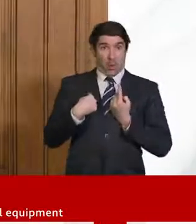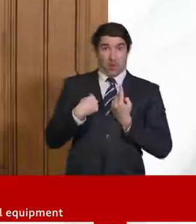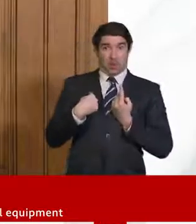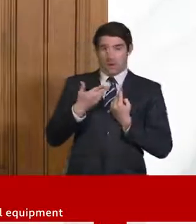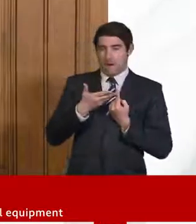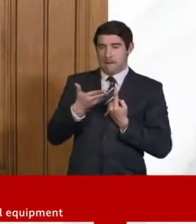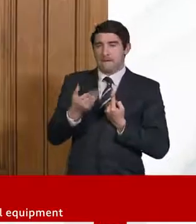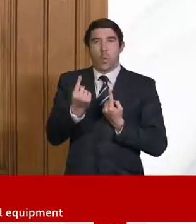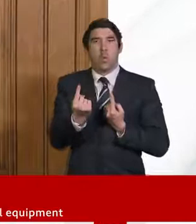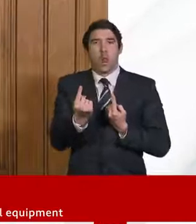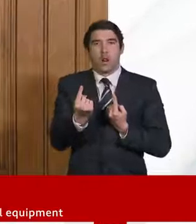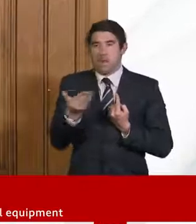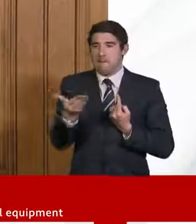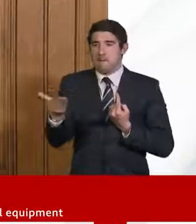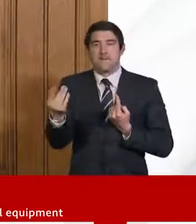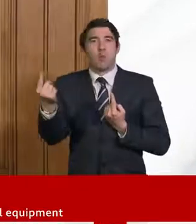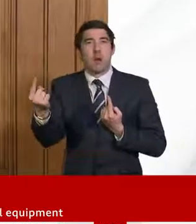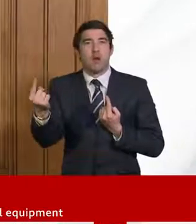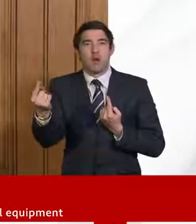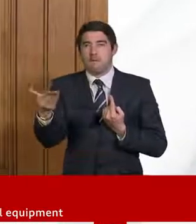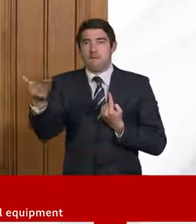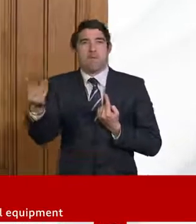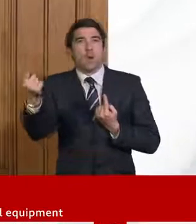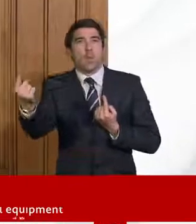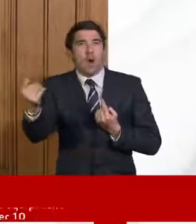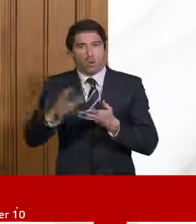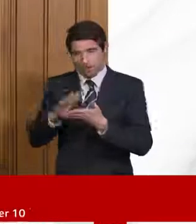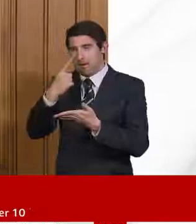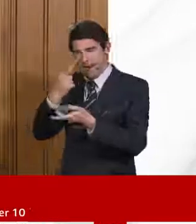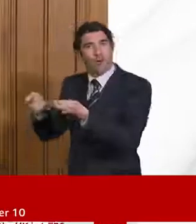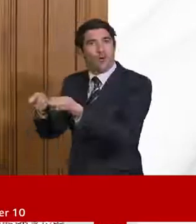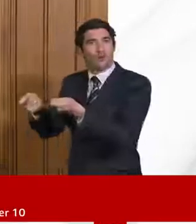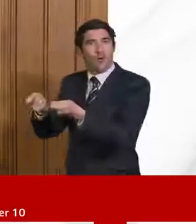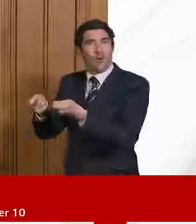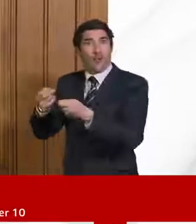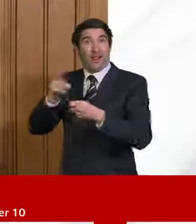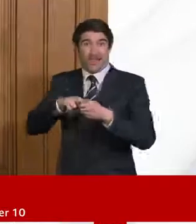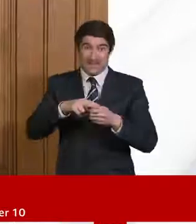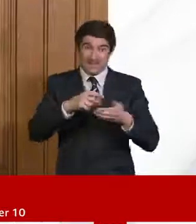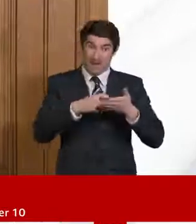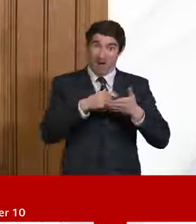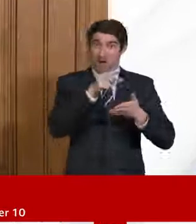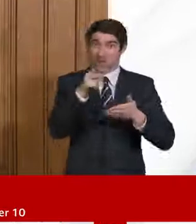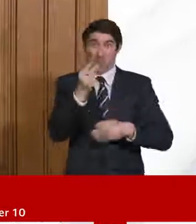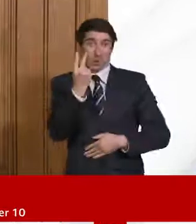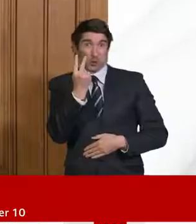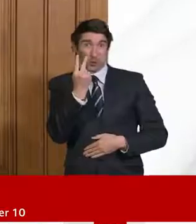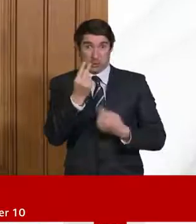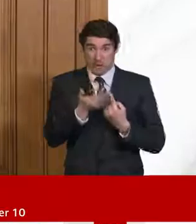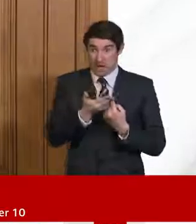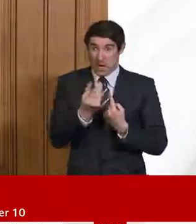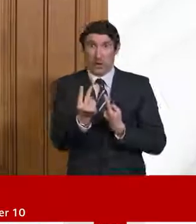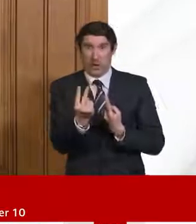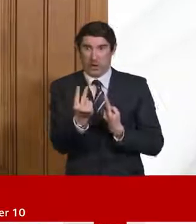that every country is taking in the measures that they take. So you may see subtlety in the difference of the exact